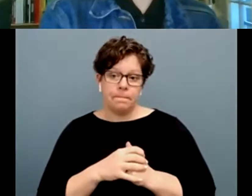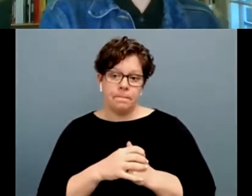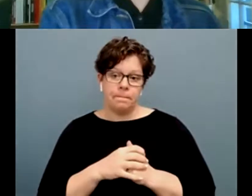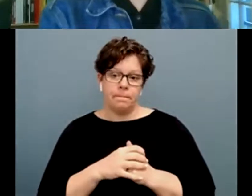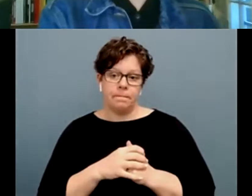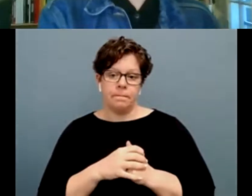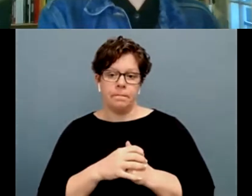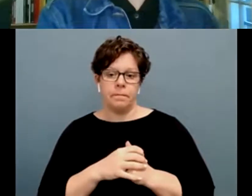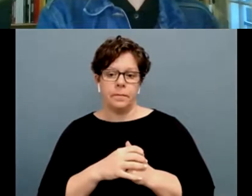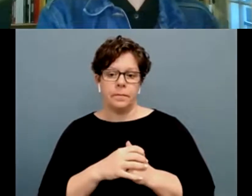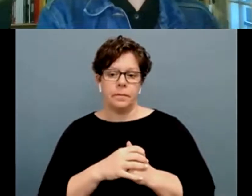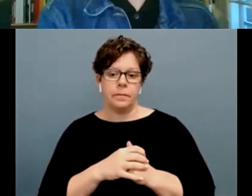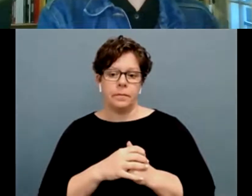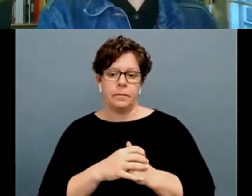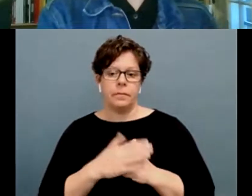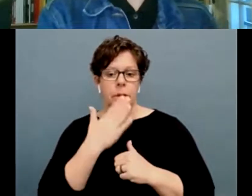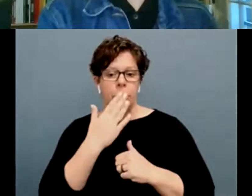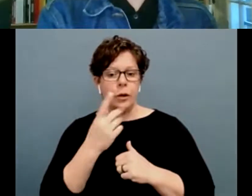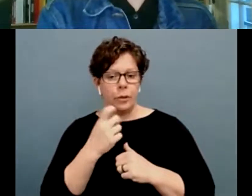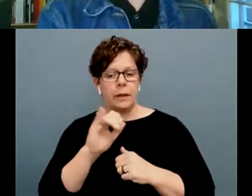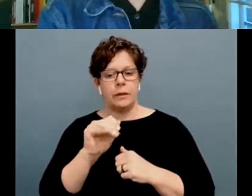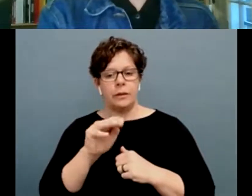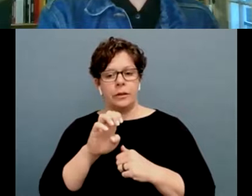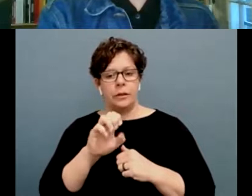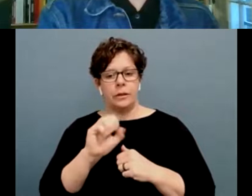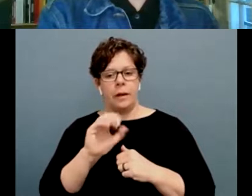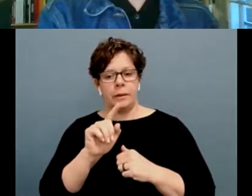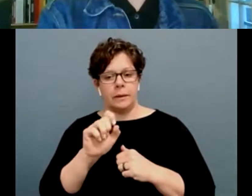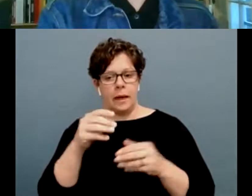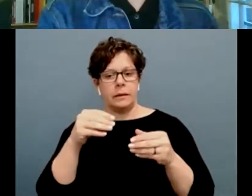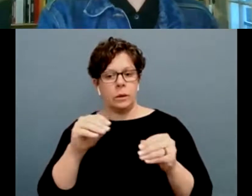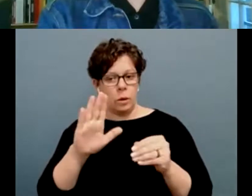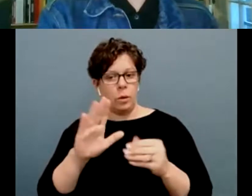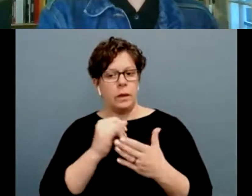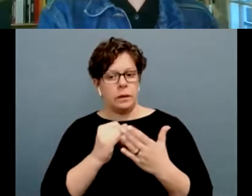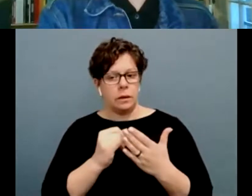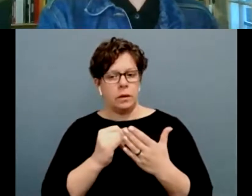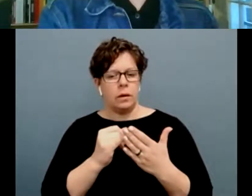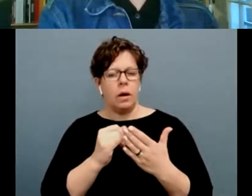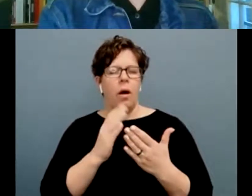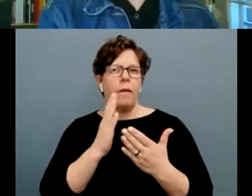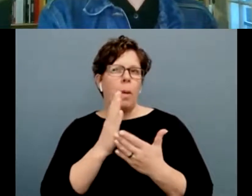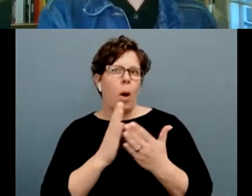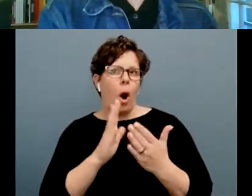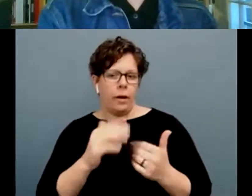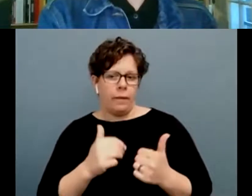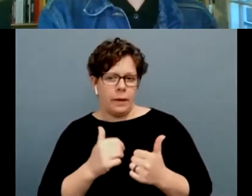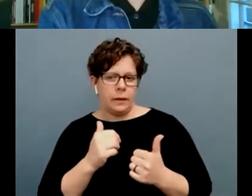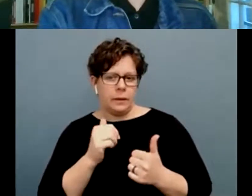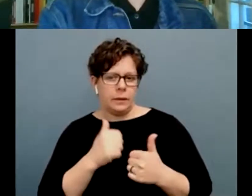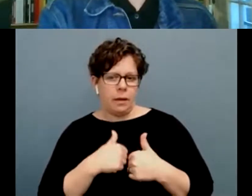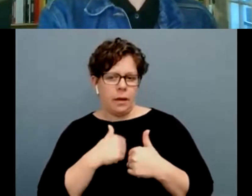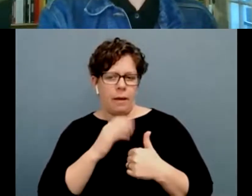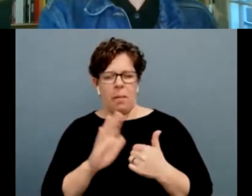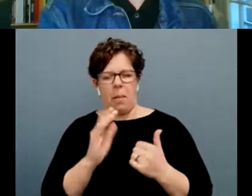Yeah, thank you. Yes, James Castle did sell his work through some part of his lifetime. So it was about the